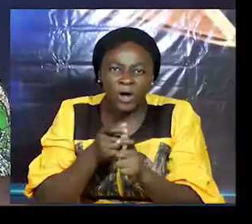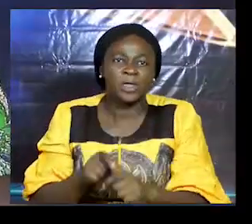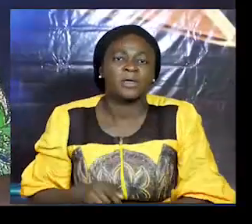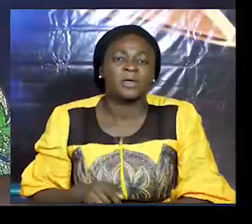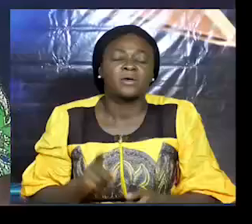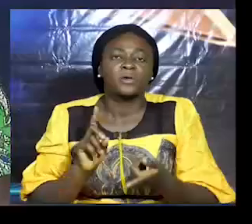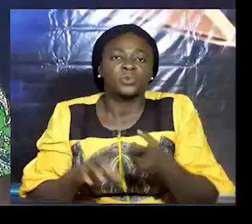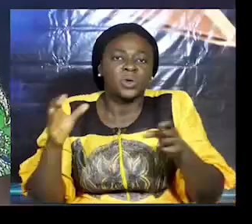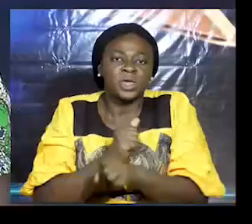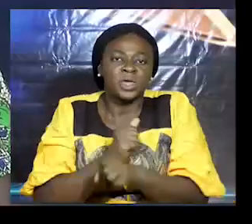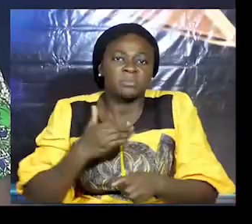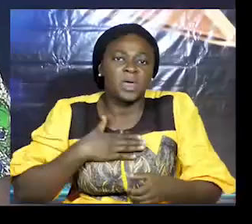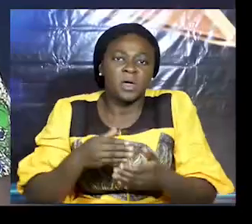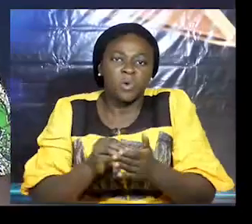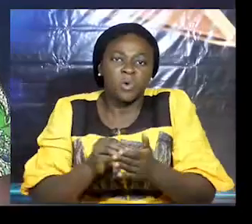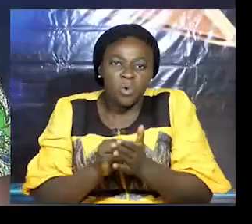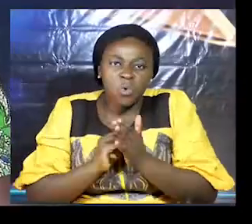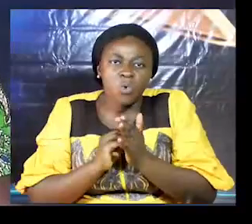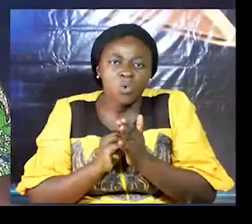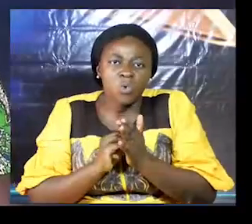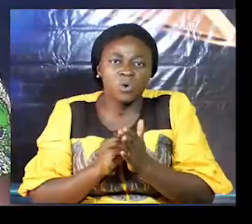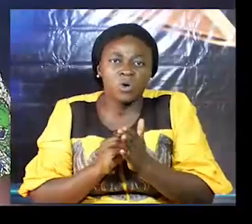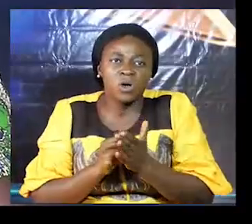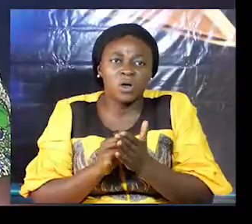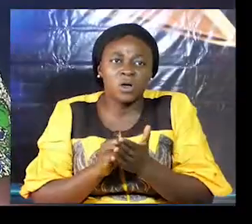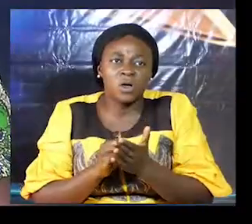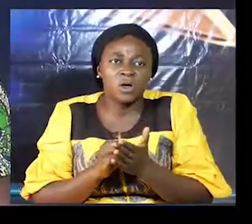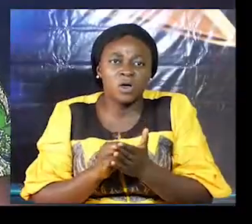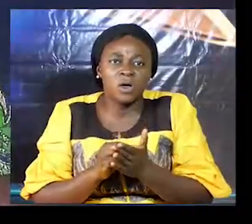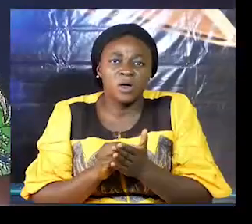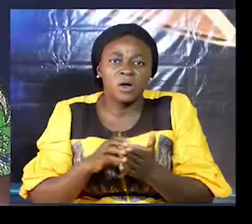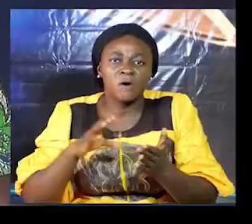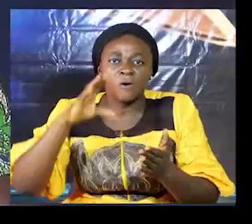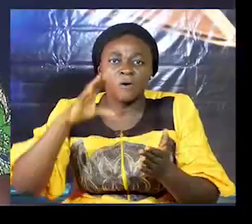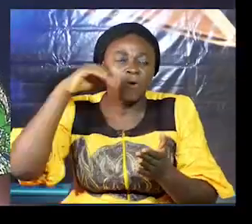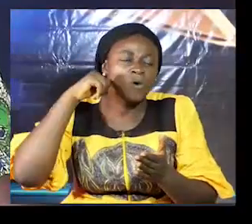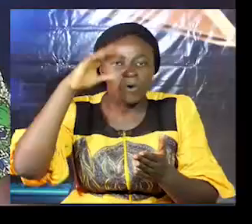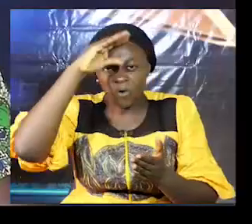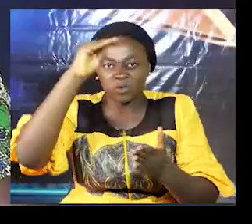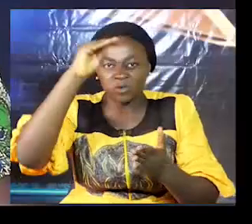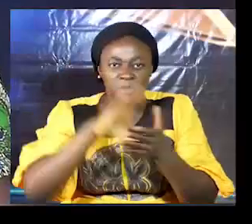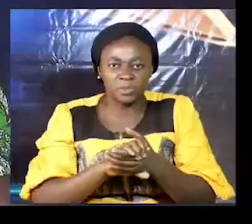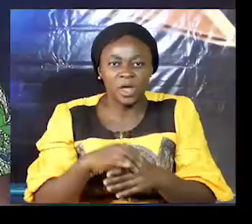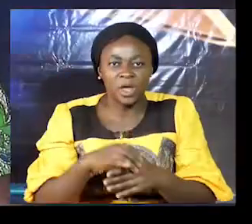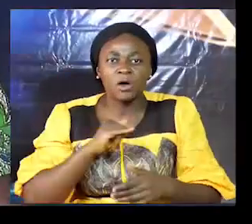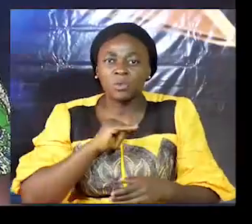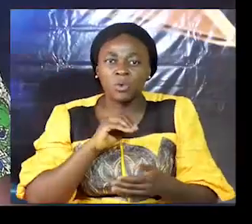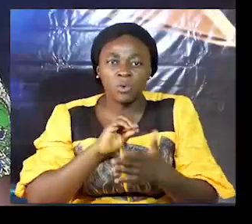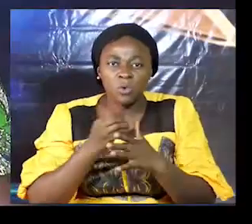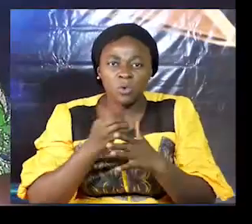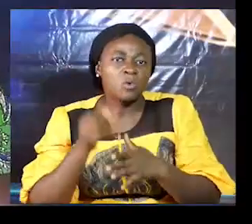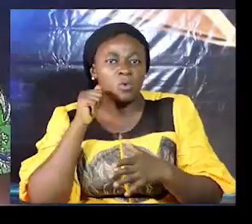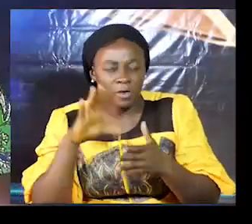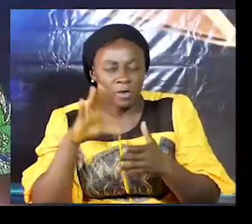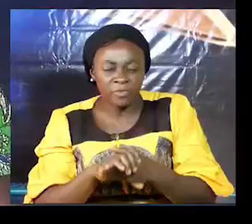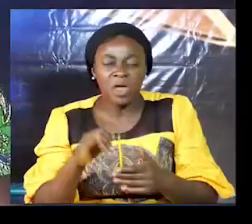you. I will wait. I will not be in a haste. I will not choose for myself. I will hear